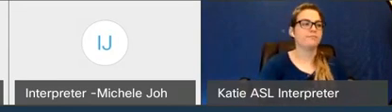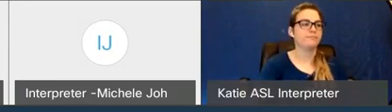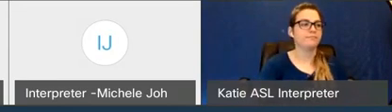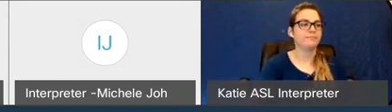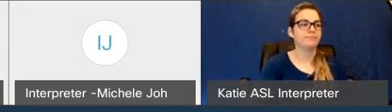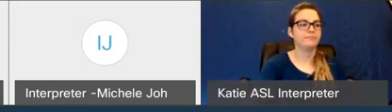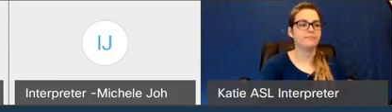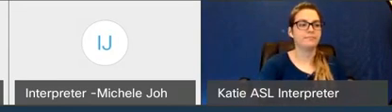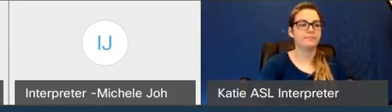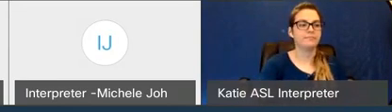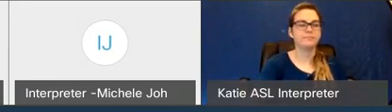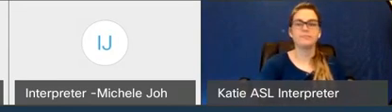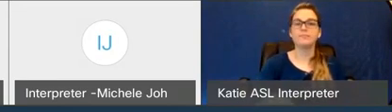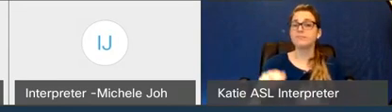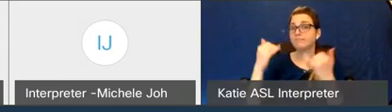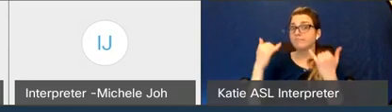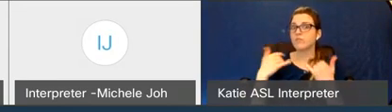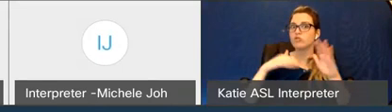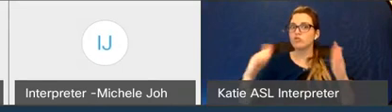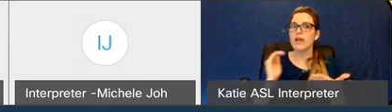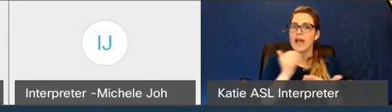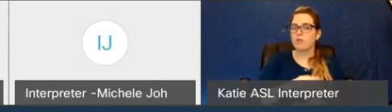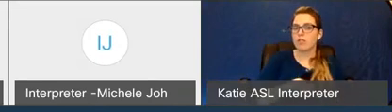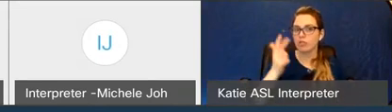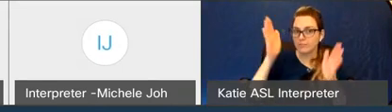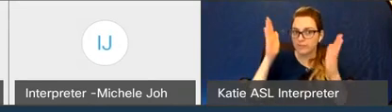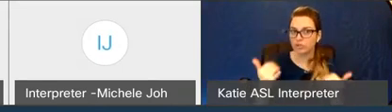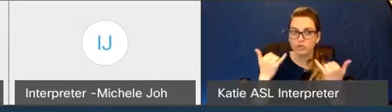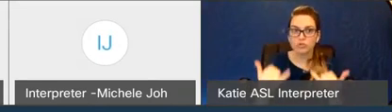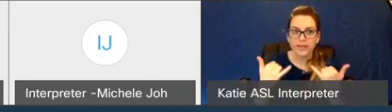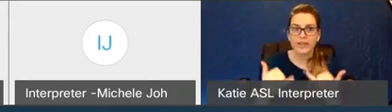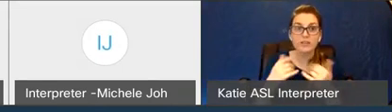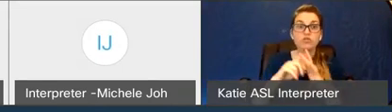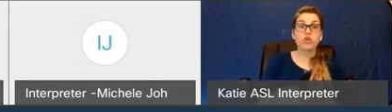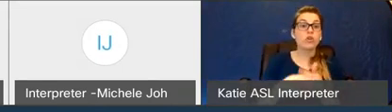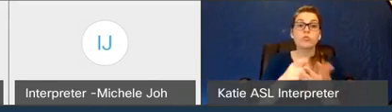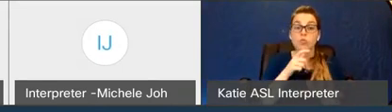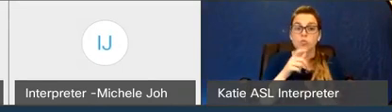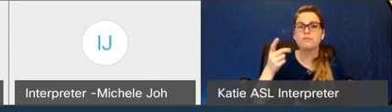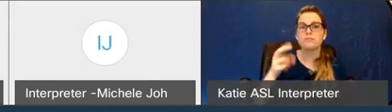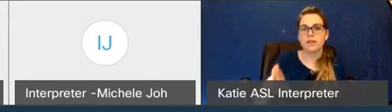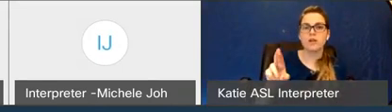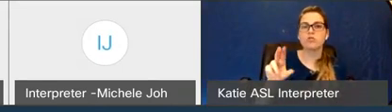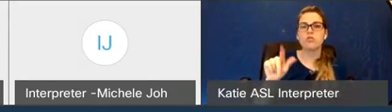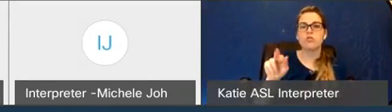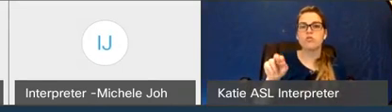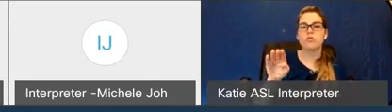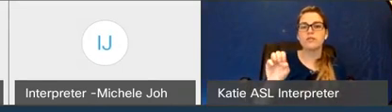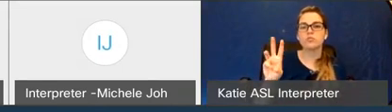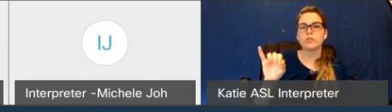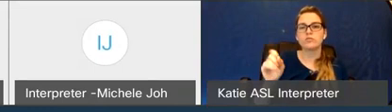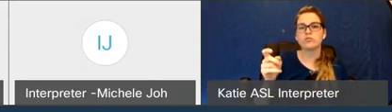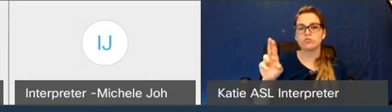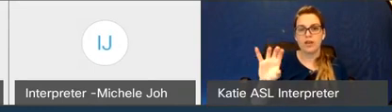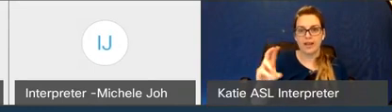Now I'd like to introduce our three speakers for today, starting with Dr. Lawrence Westreich, a graduate of the University of